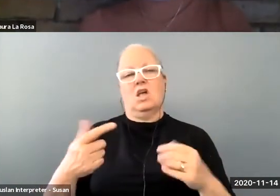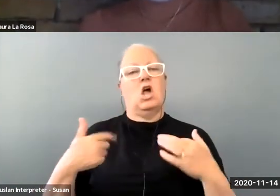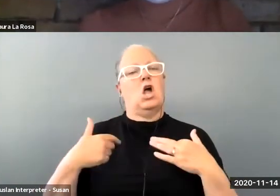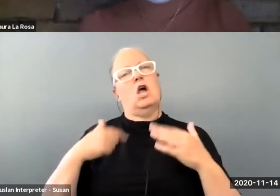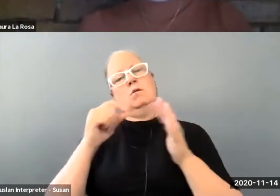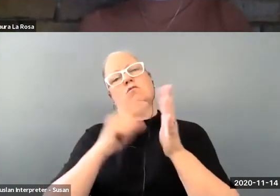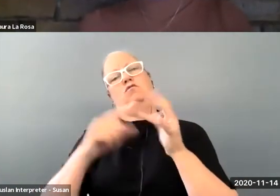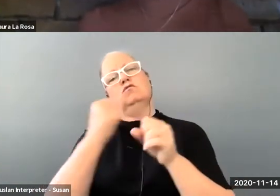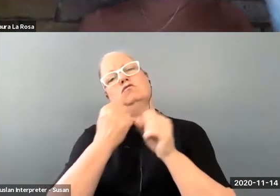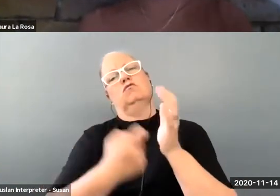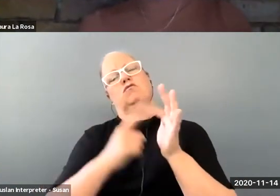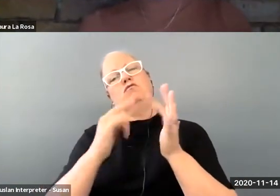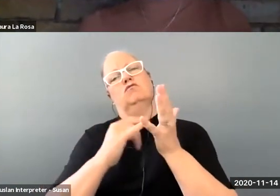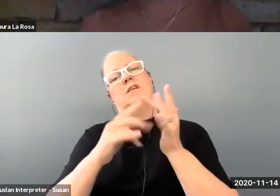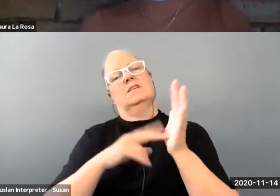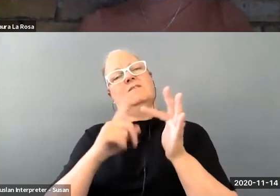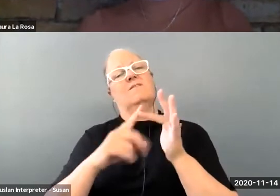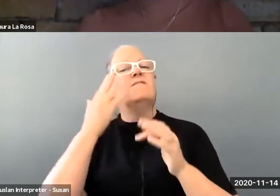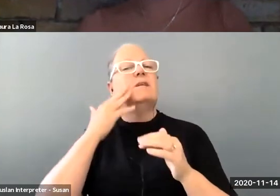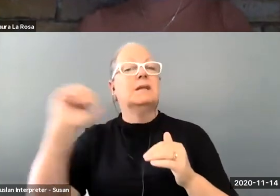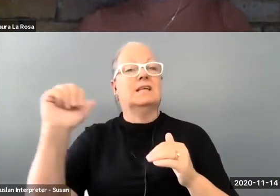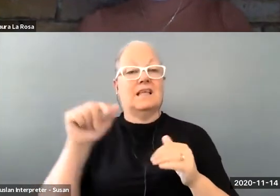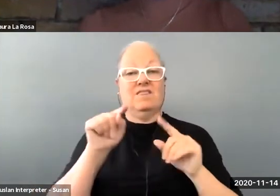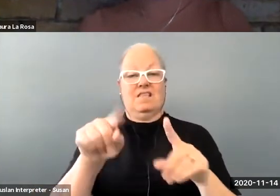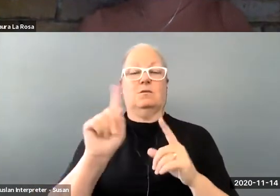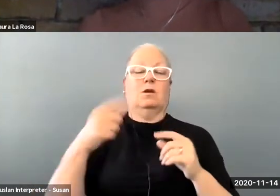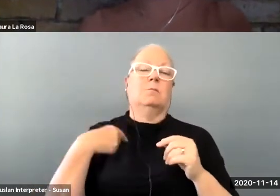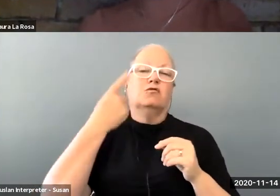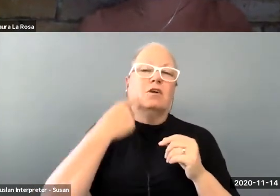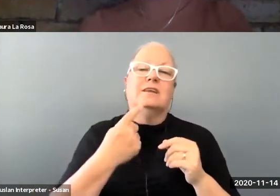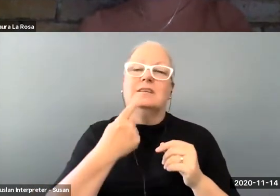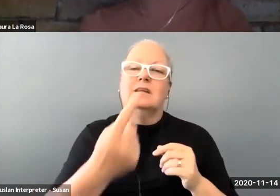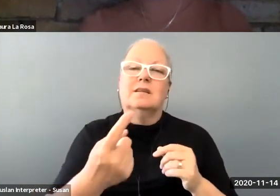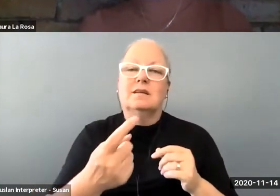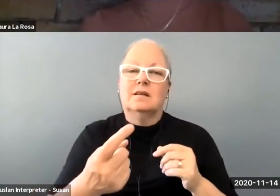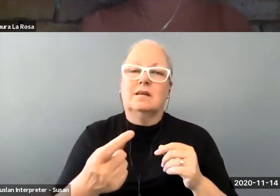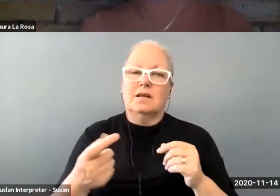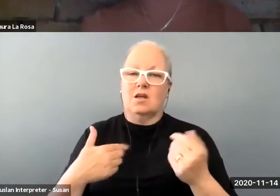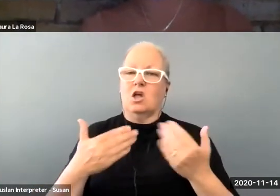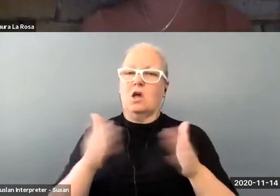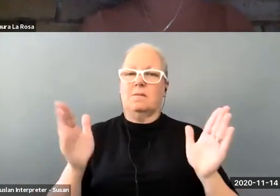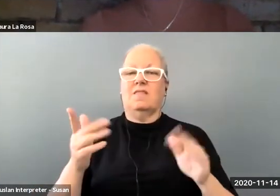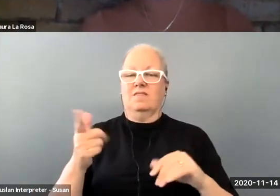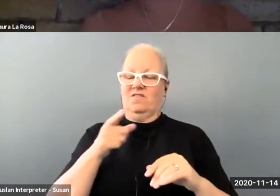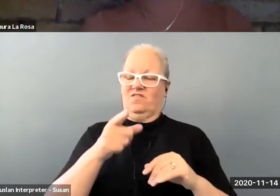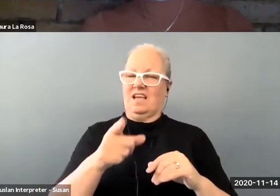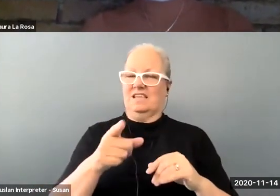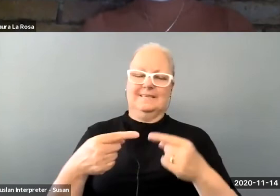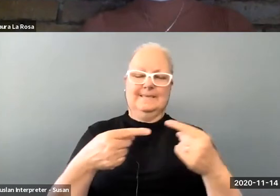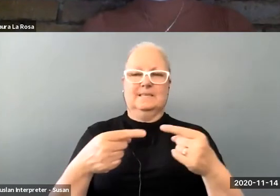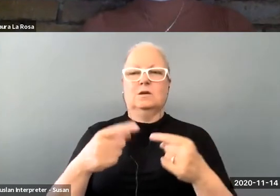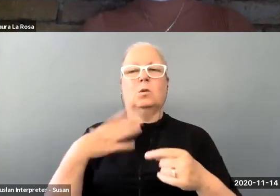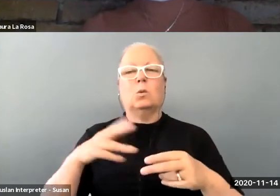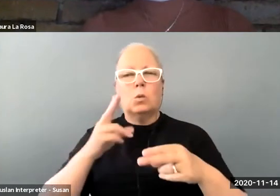progressive feminists. Mm. Mm. And that's what I want to get across. And that's how I'd speak to that tension. Yeah. Sorry, just really